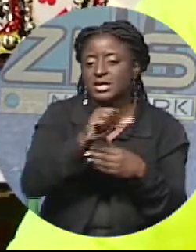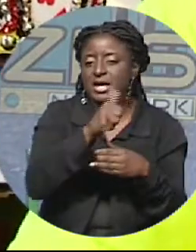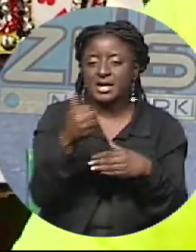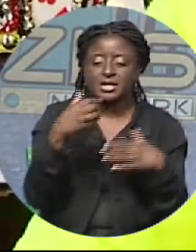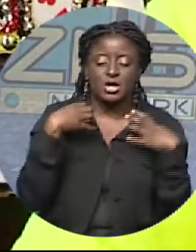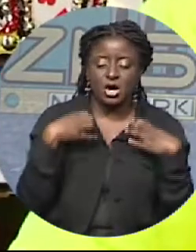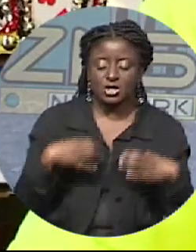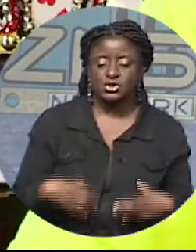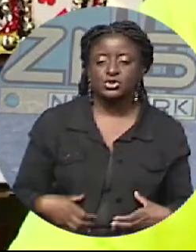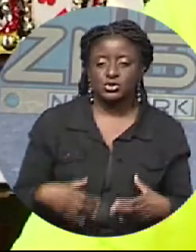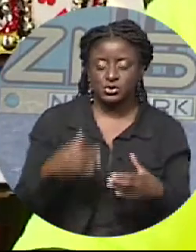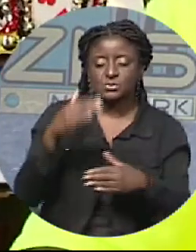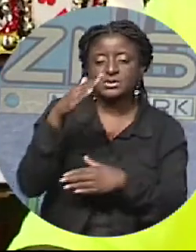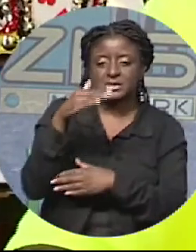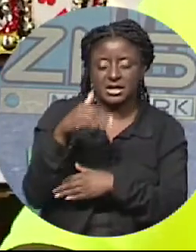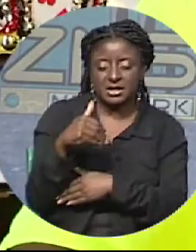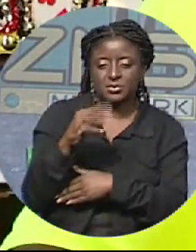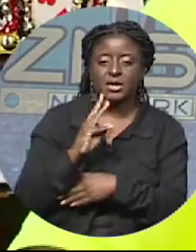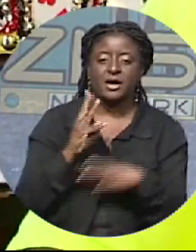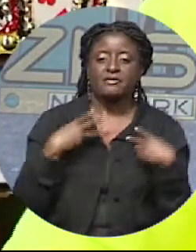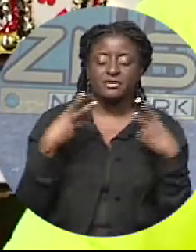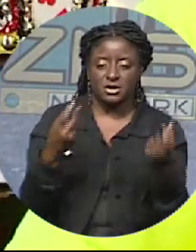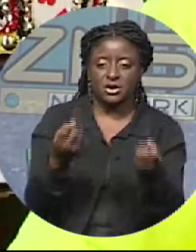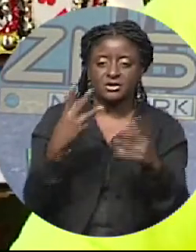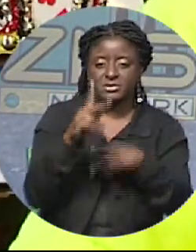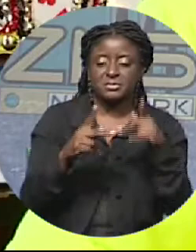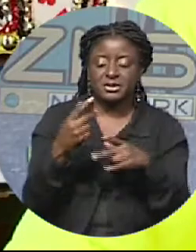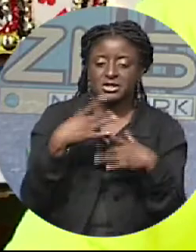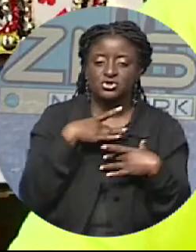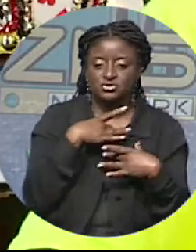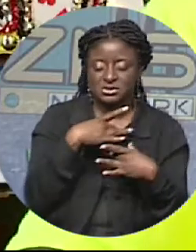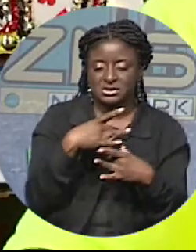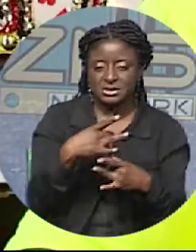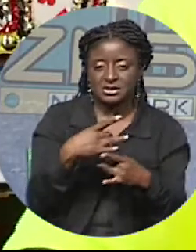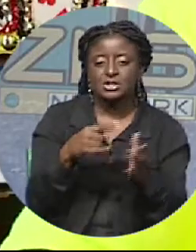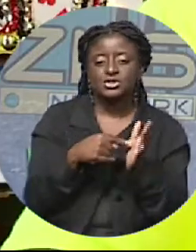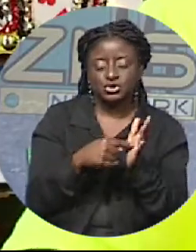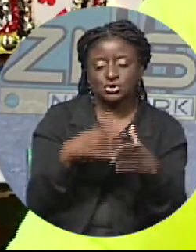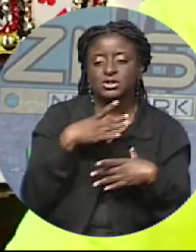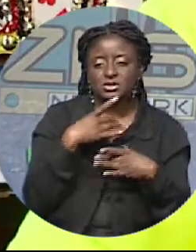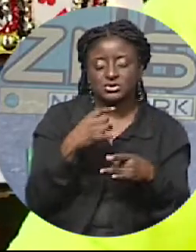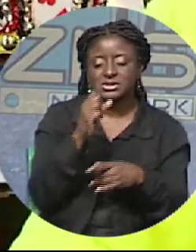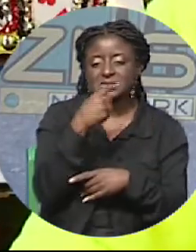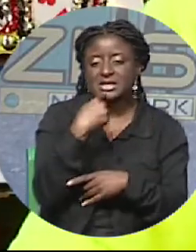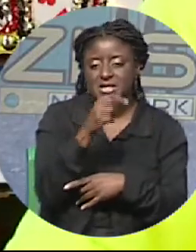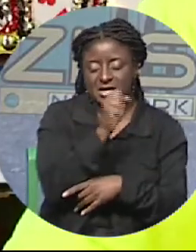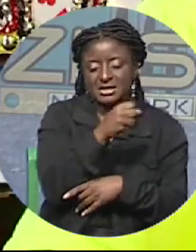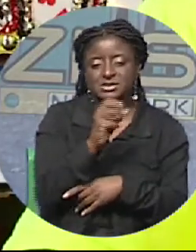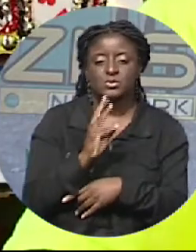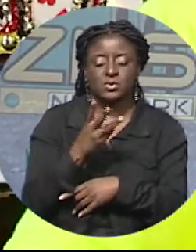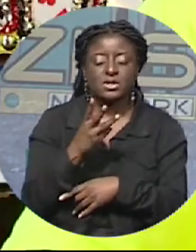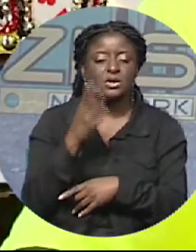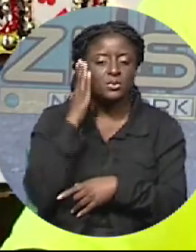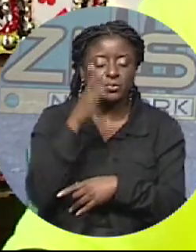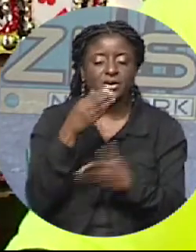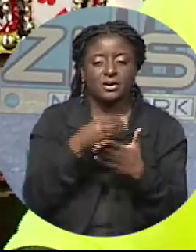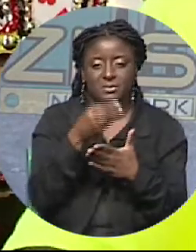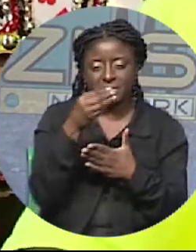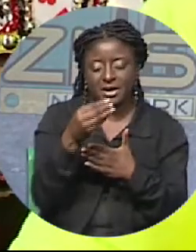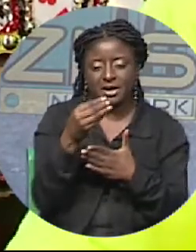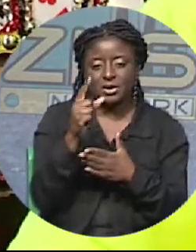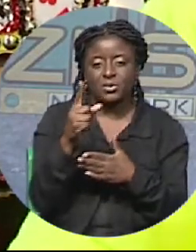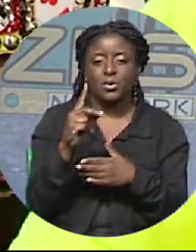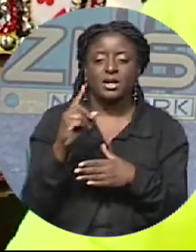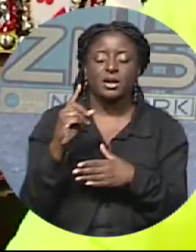perspective, lots of persons who are interested and show interest that we're going to buy. We have one of our